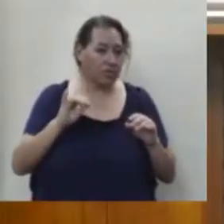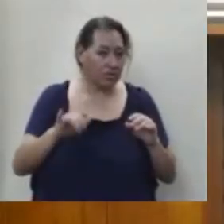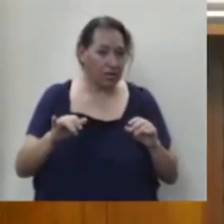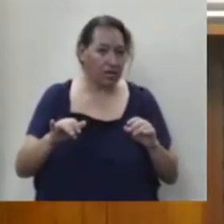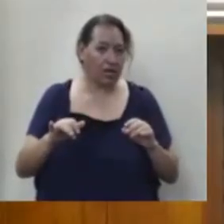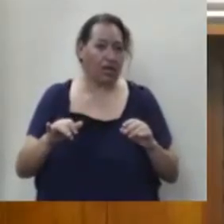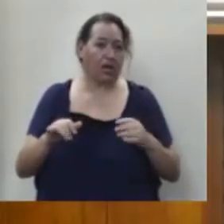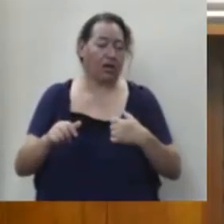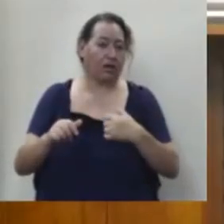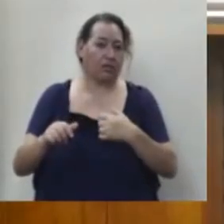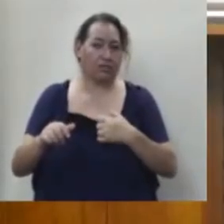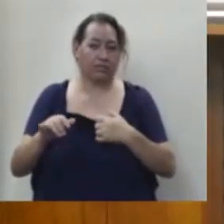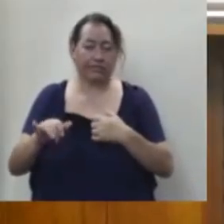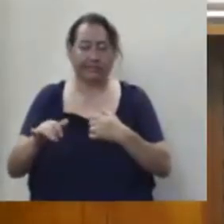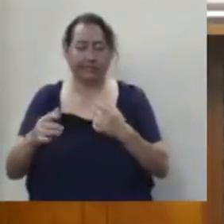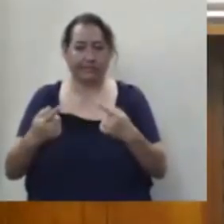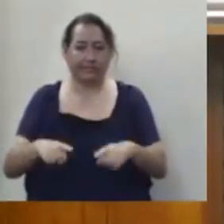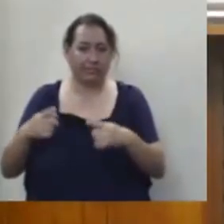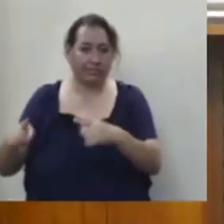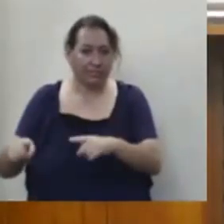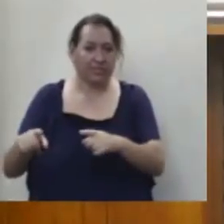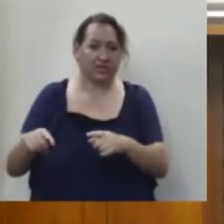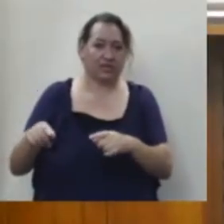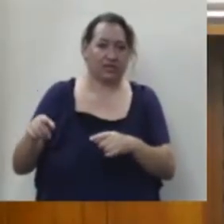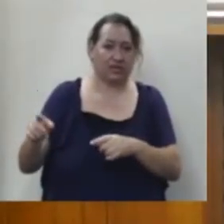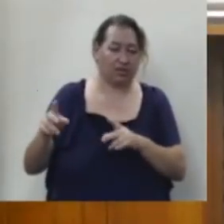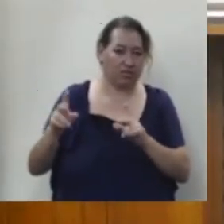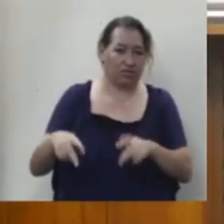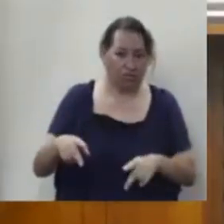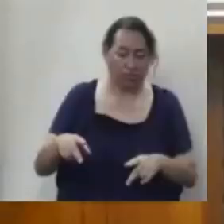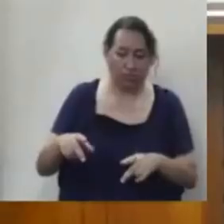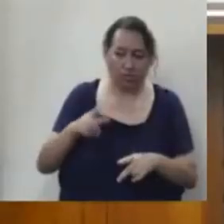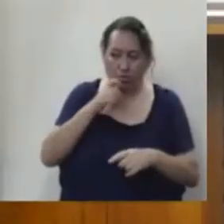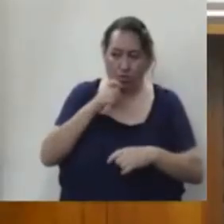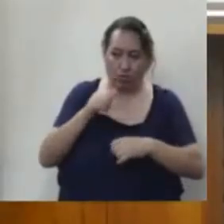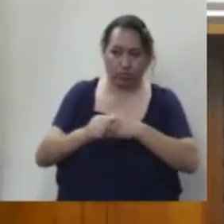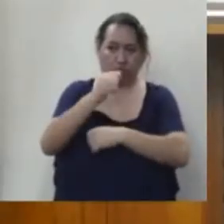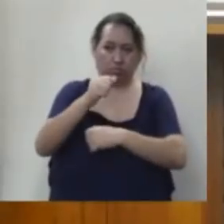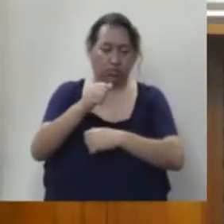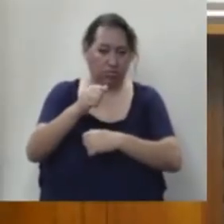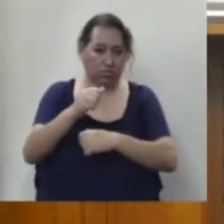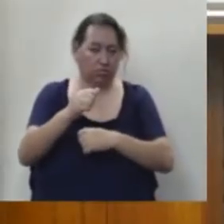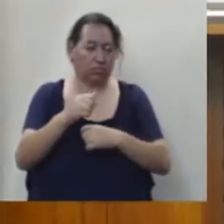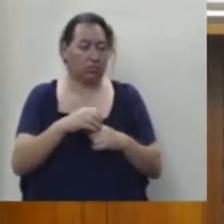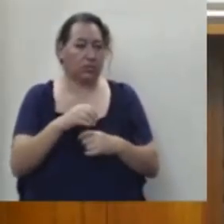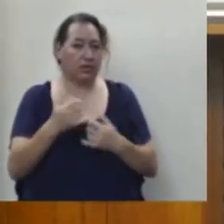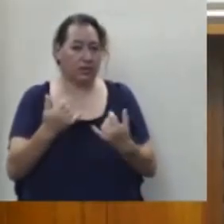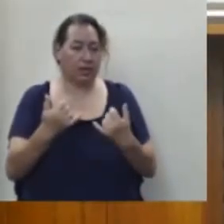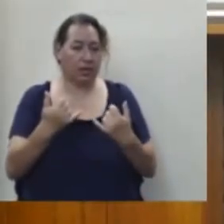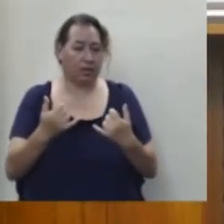AG responded to your comments and he alluded to the governor's preparing to return to standard